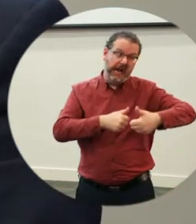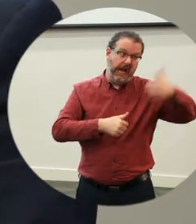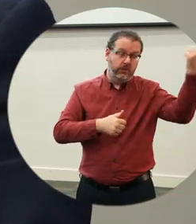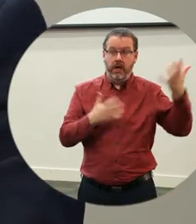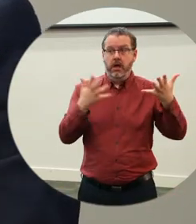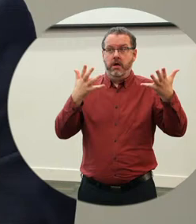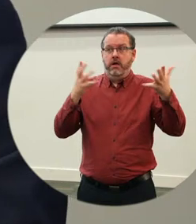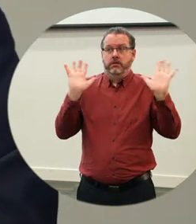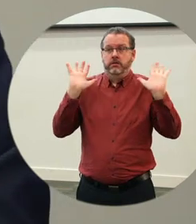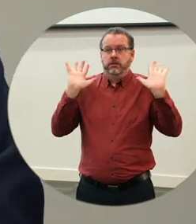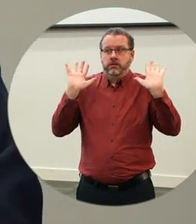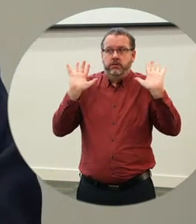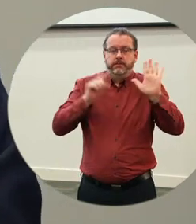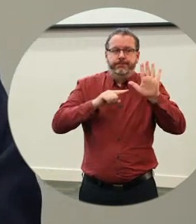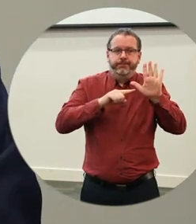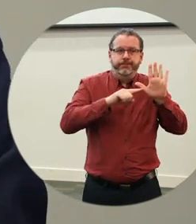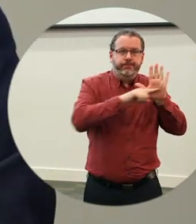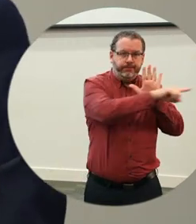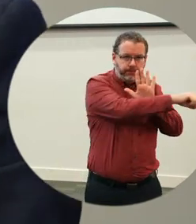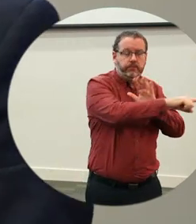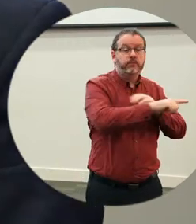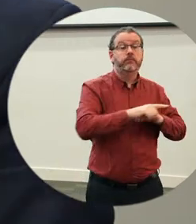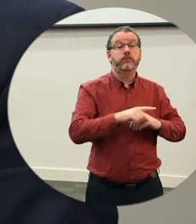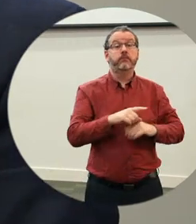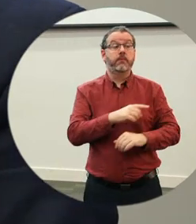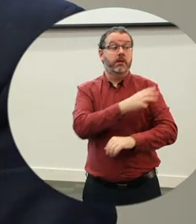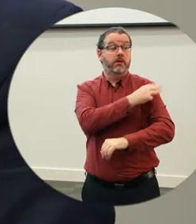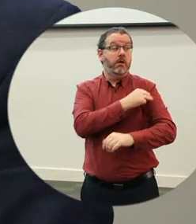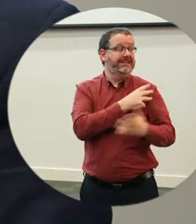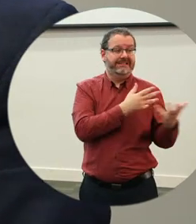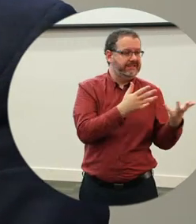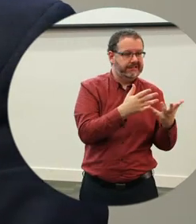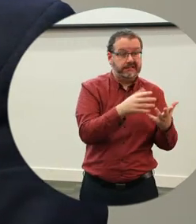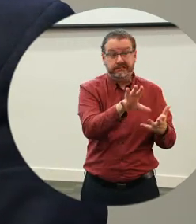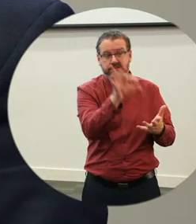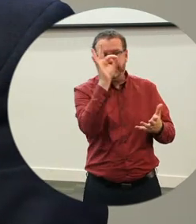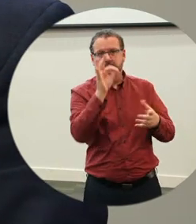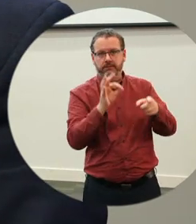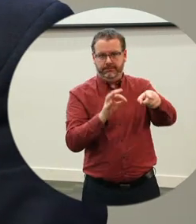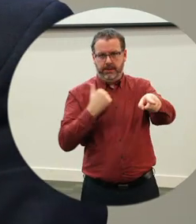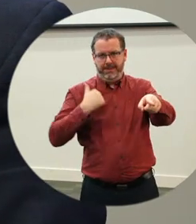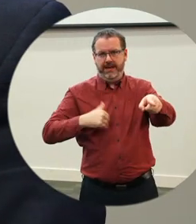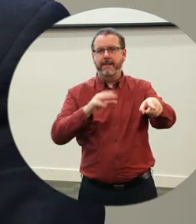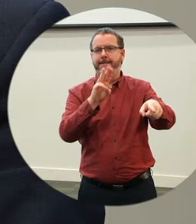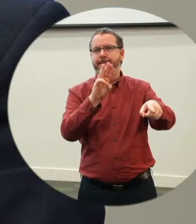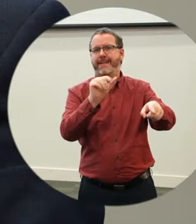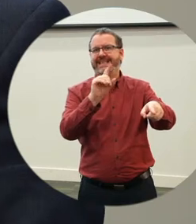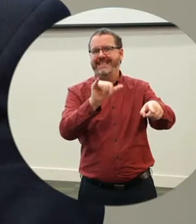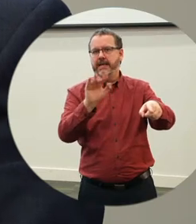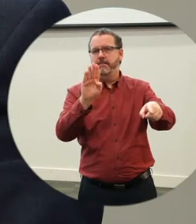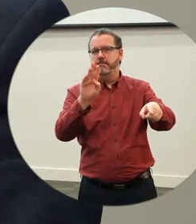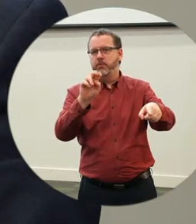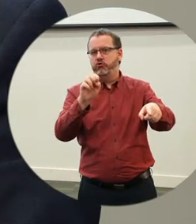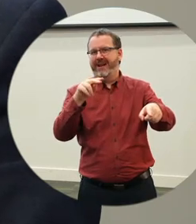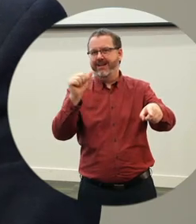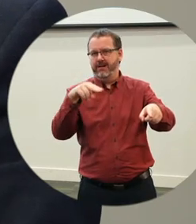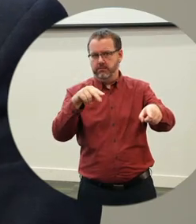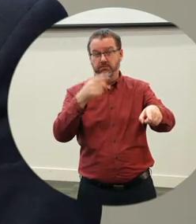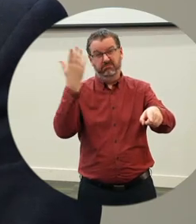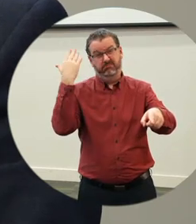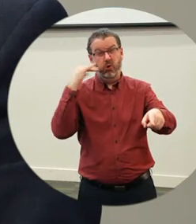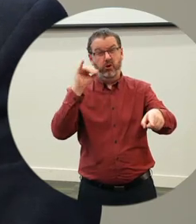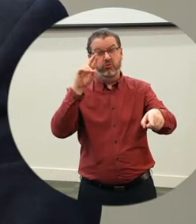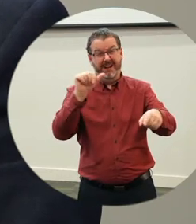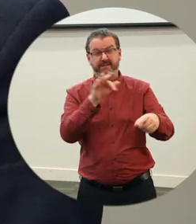and the guards elected a new commissioner, a man called Paddy Brennan, who was an IRA leader from County Clare.